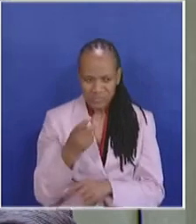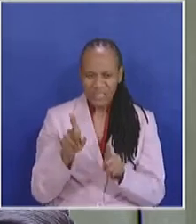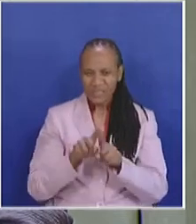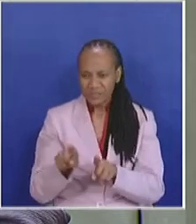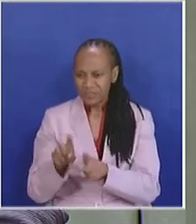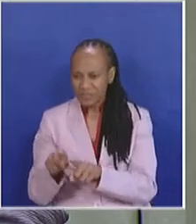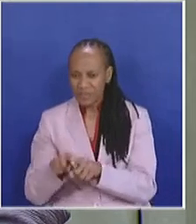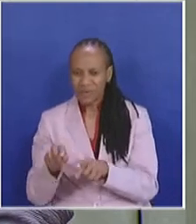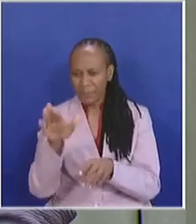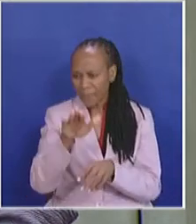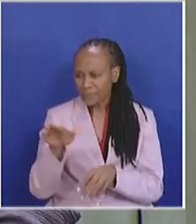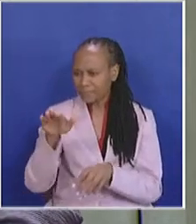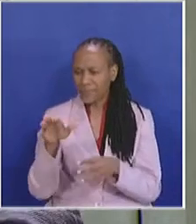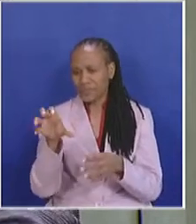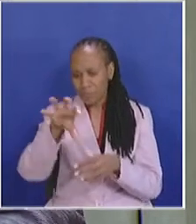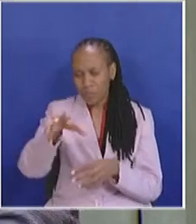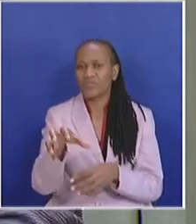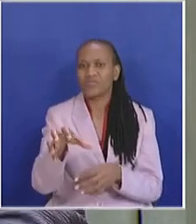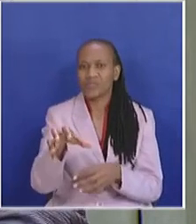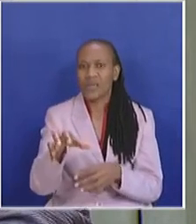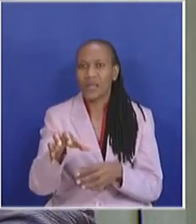of the province for